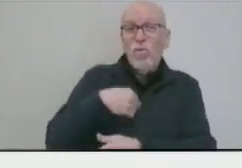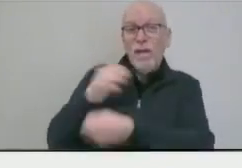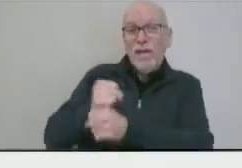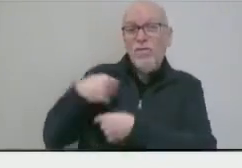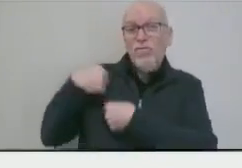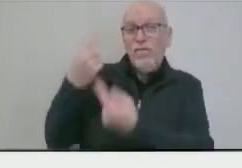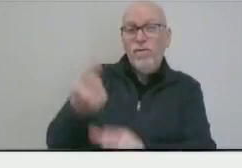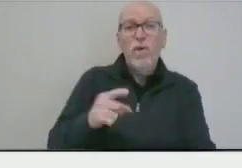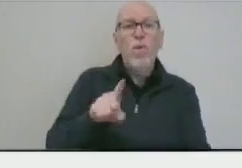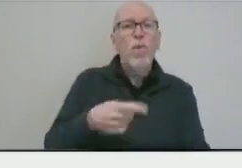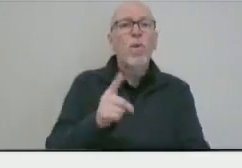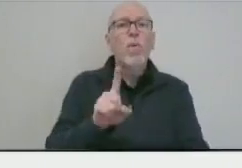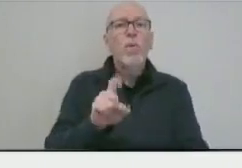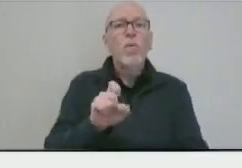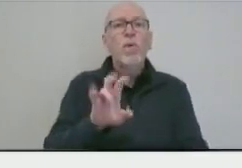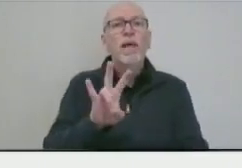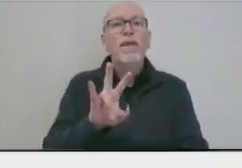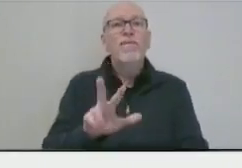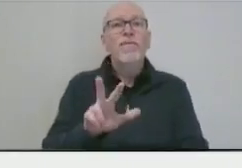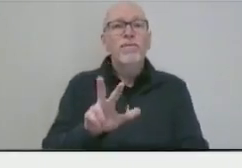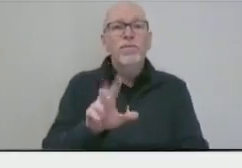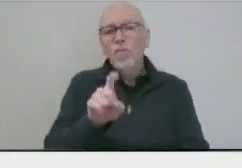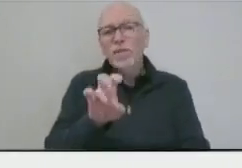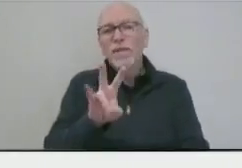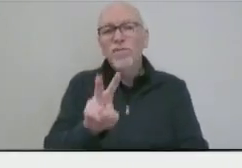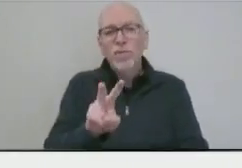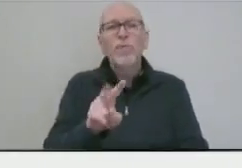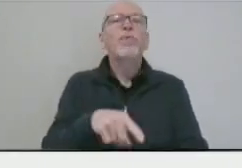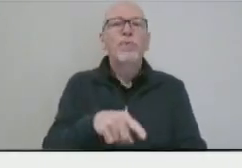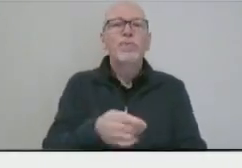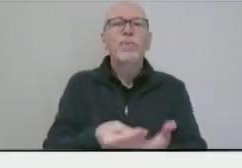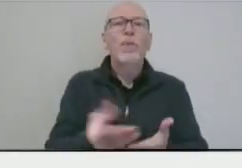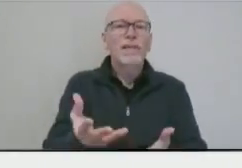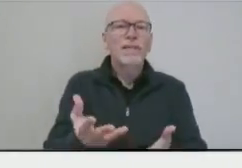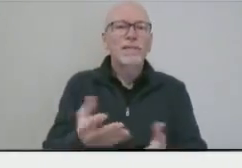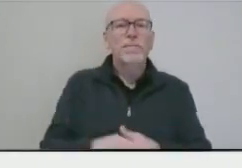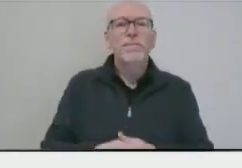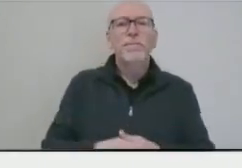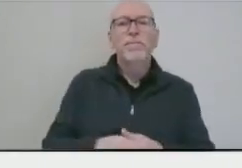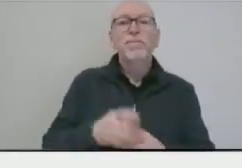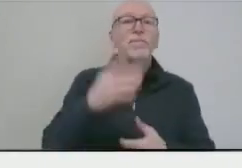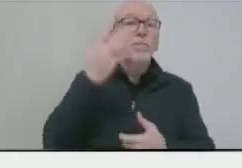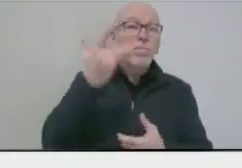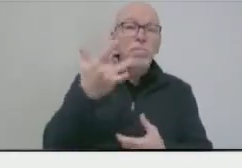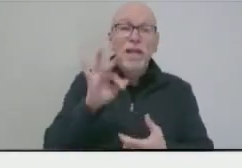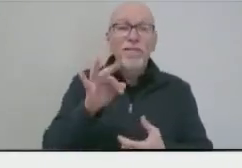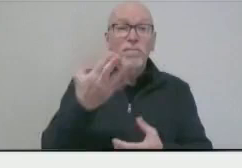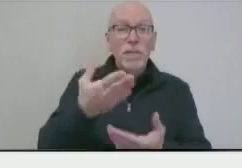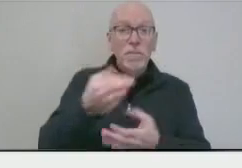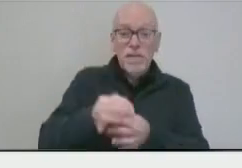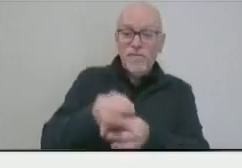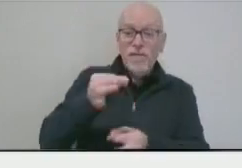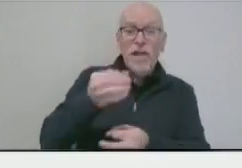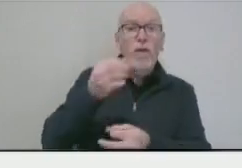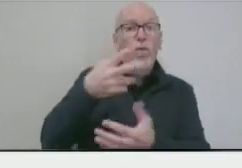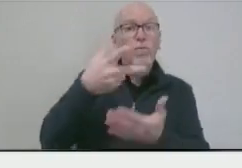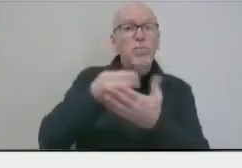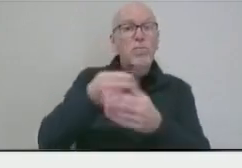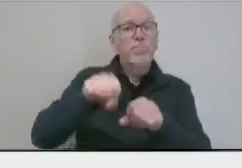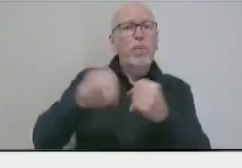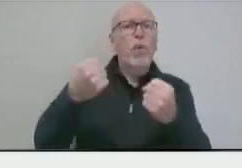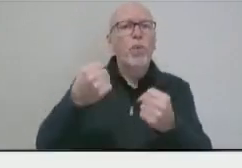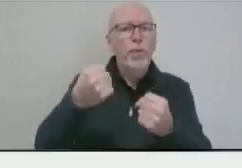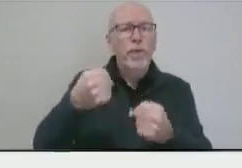just 172 doses have been reported as wasted. Some of these are because of a vial or syringe broke, and since